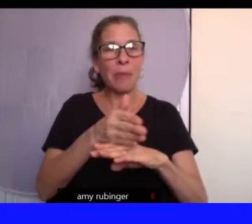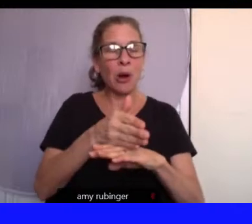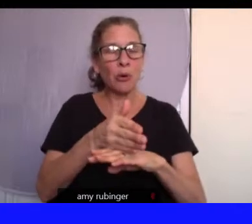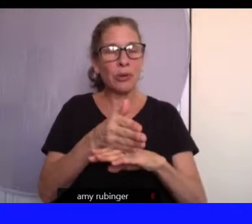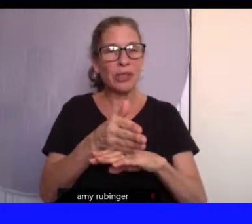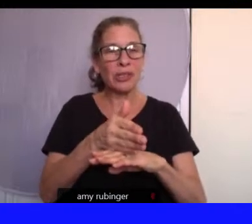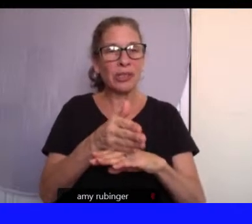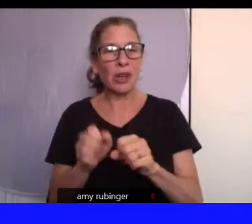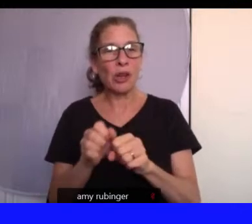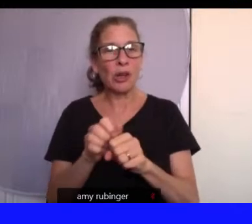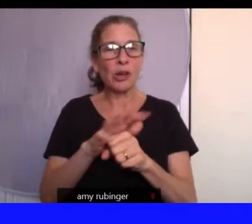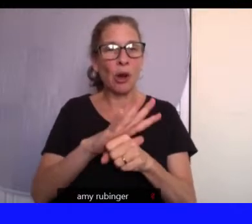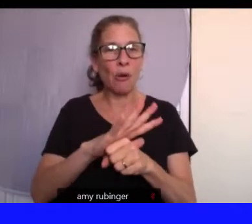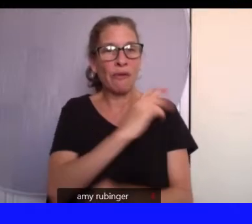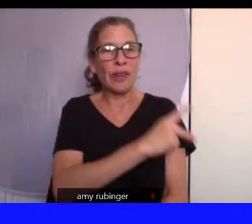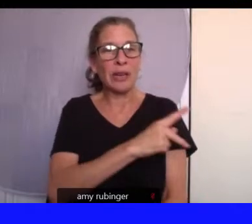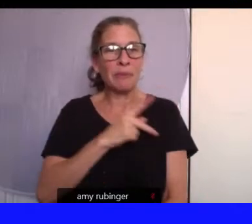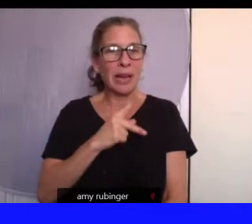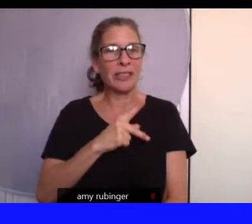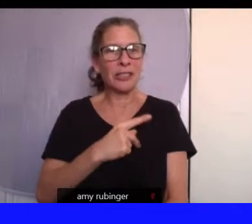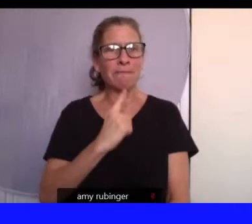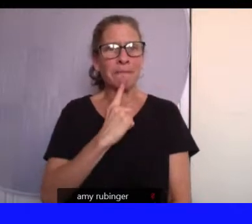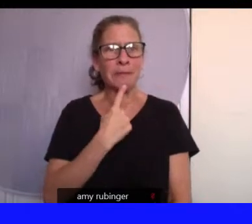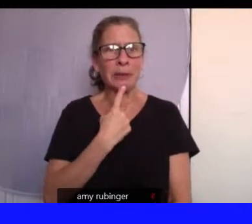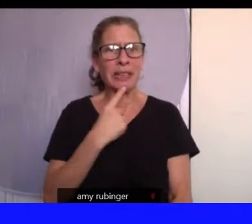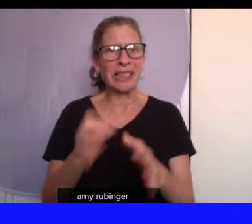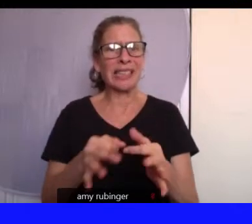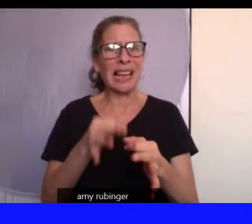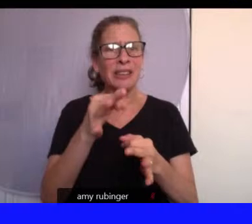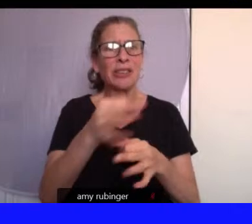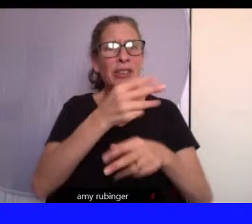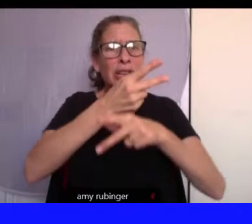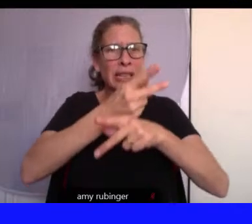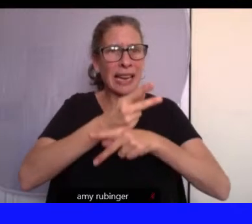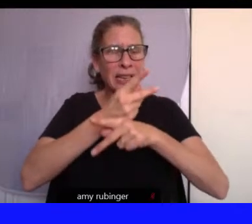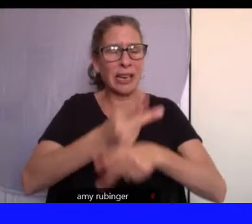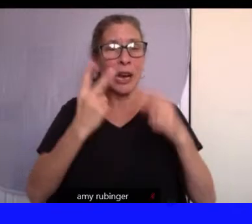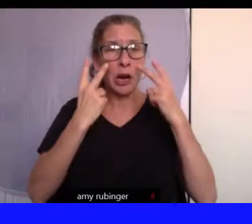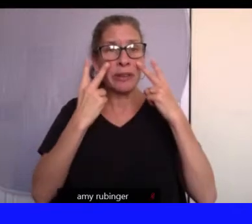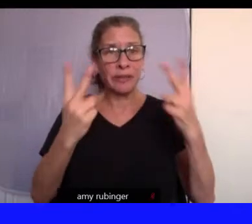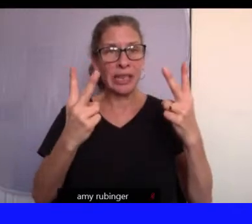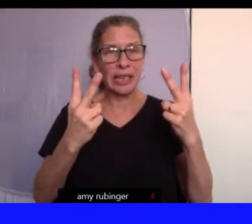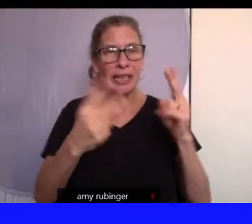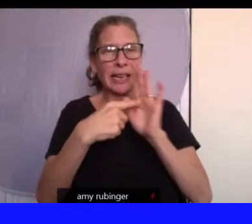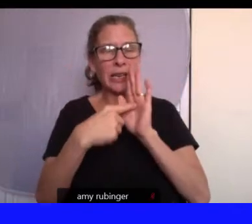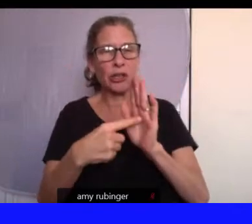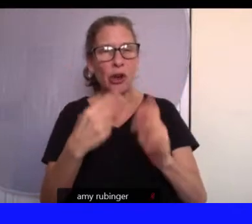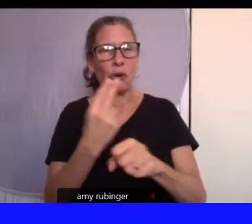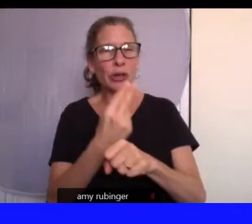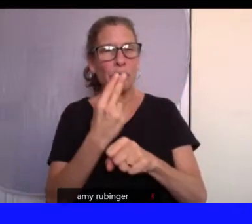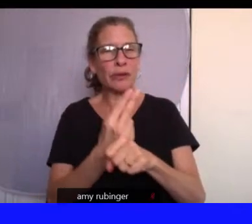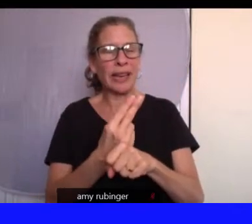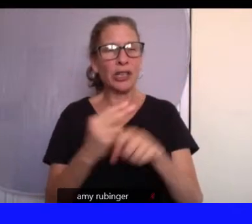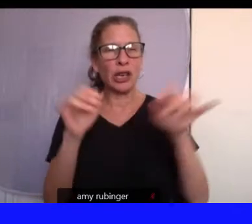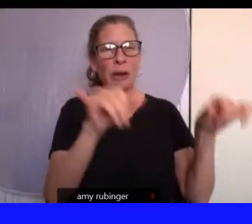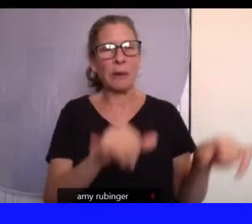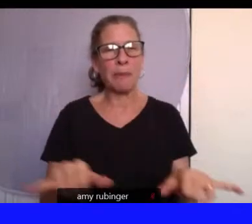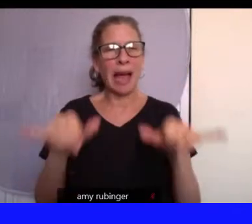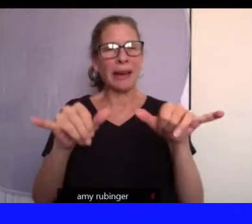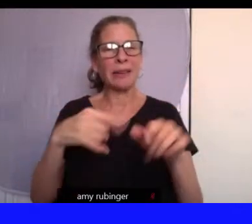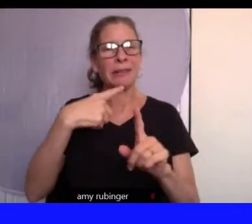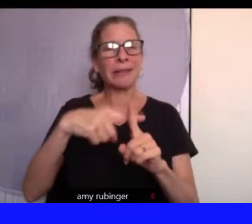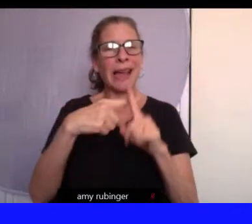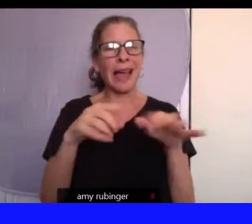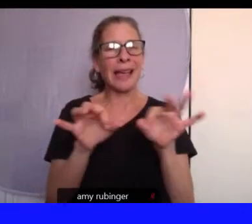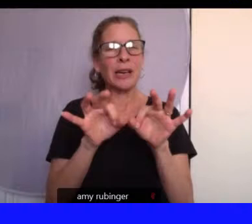our ACO and our health system continues to spend less per patient than regional and national averages. We're delivering high